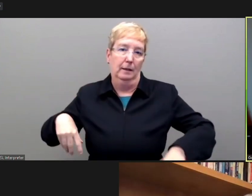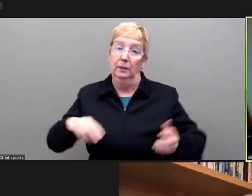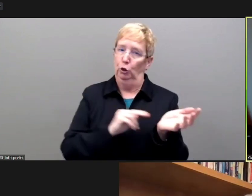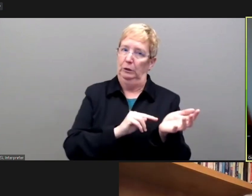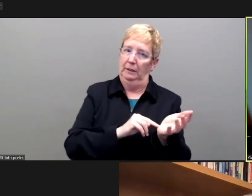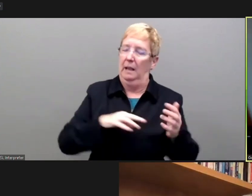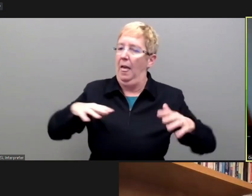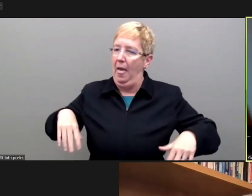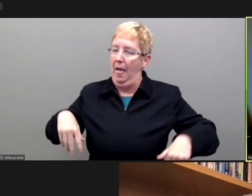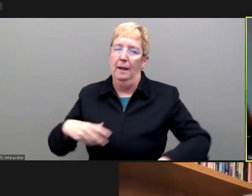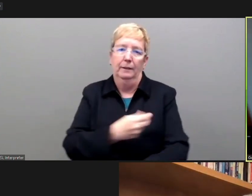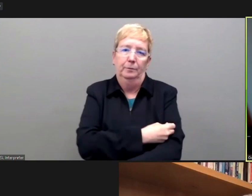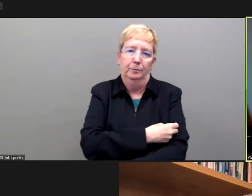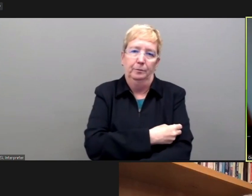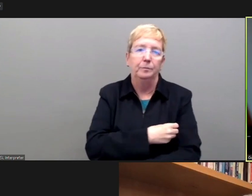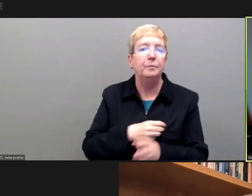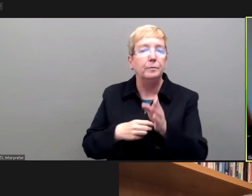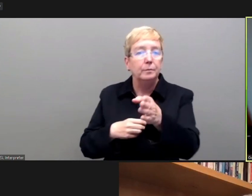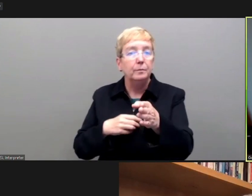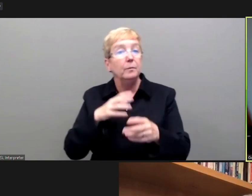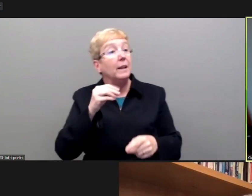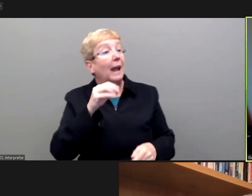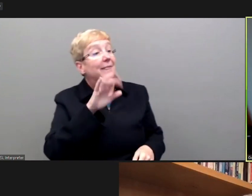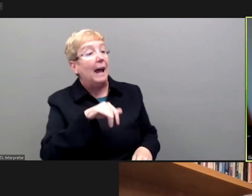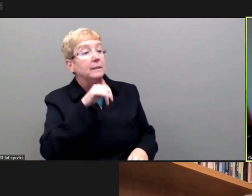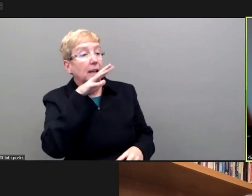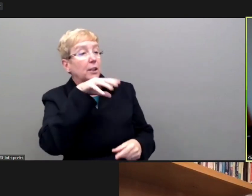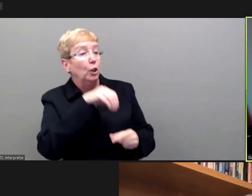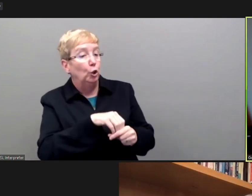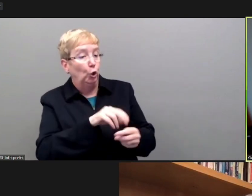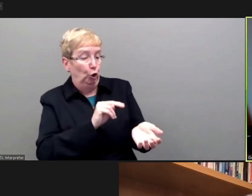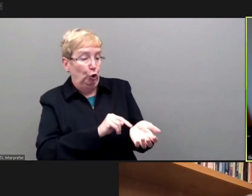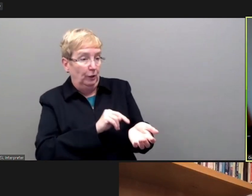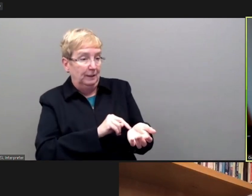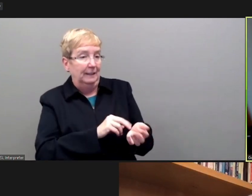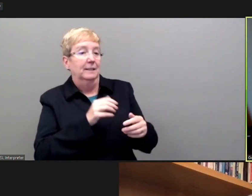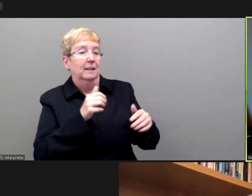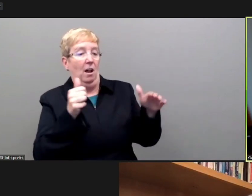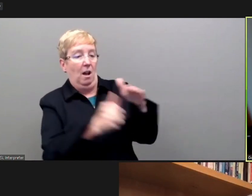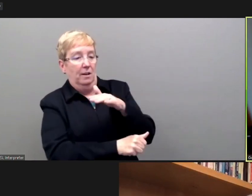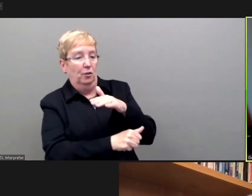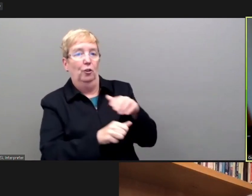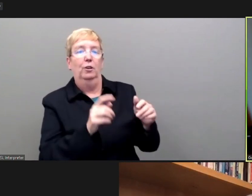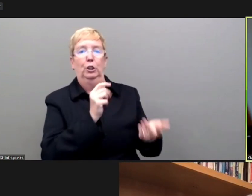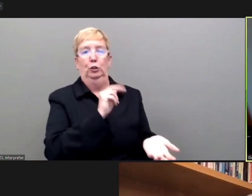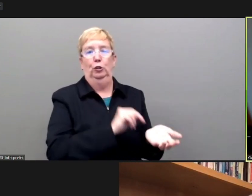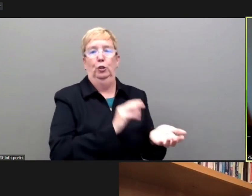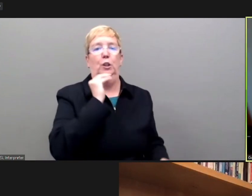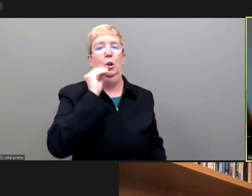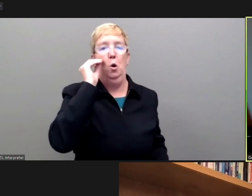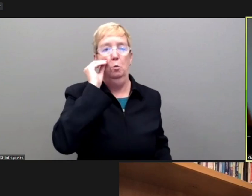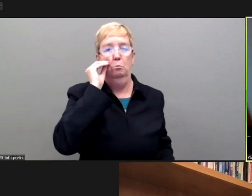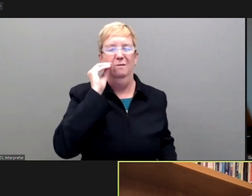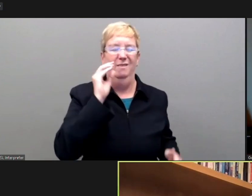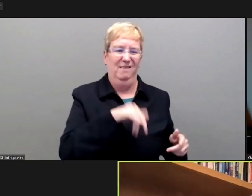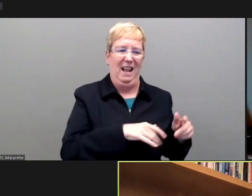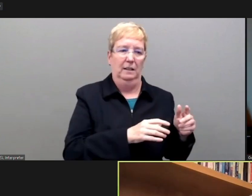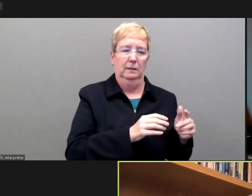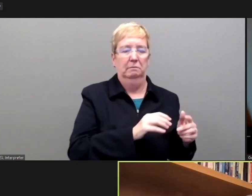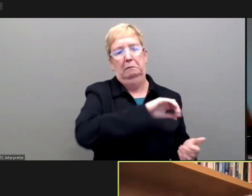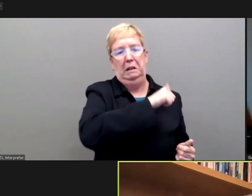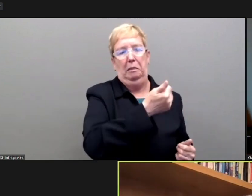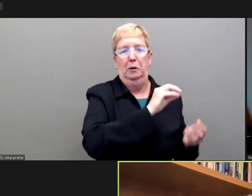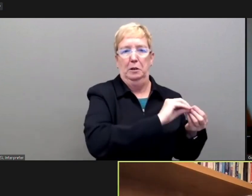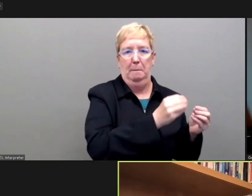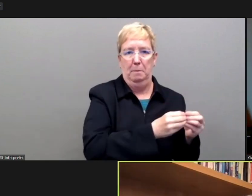And that doesn't include nurses who work in long-term care facilities, Dr. Scrace, which would be another number. Not a huge number, but a